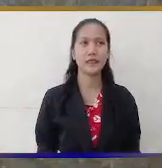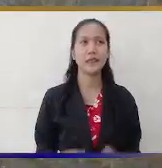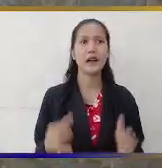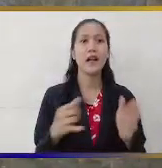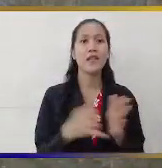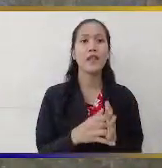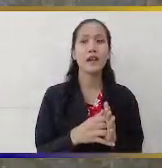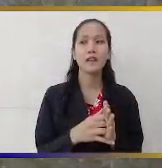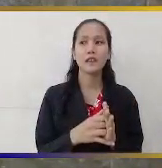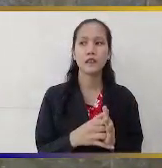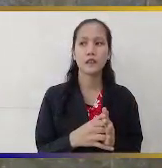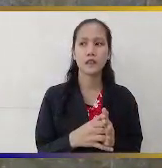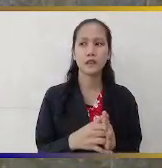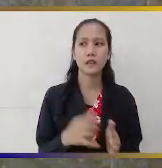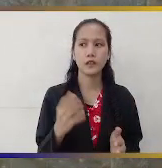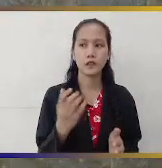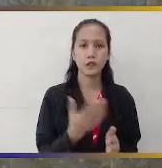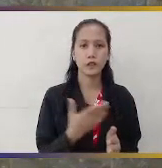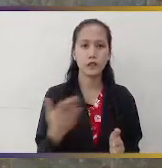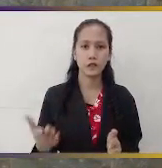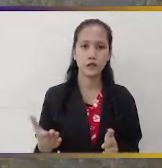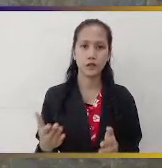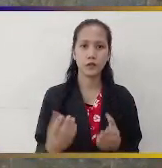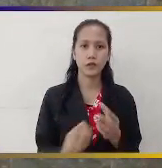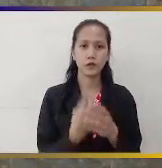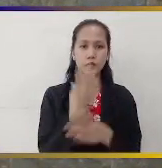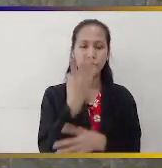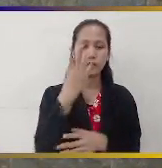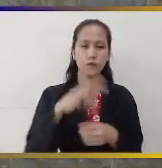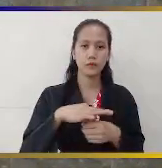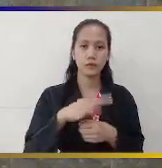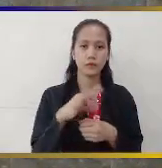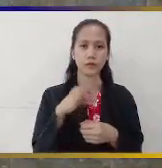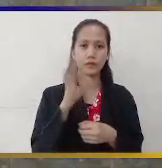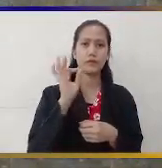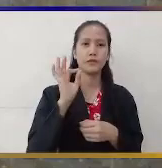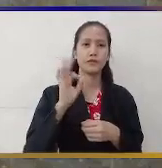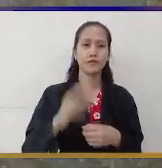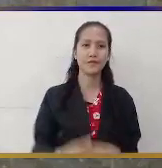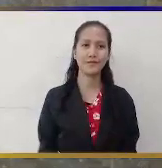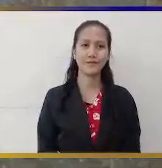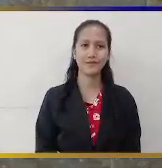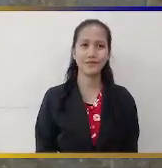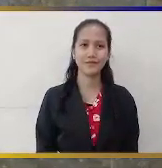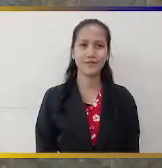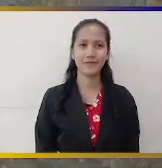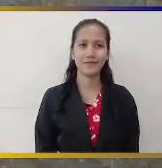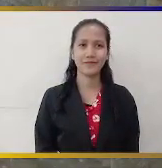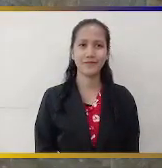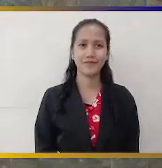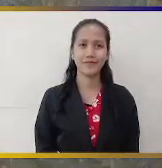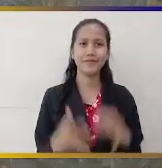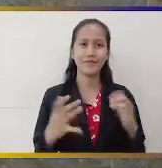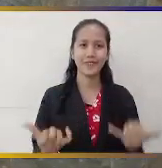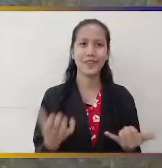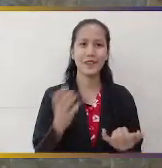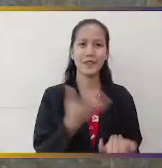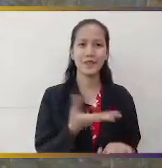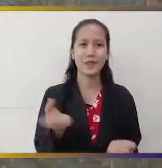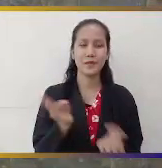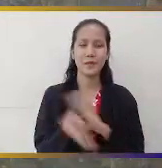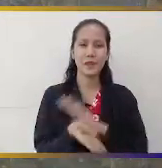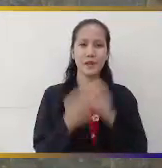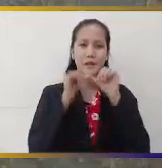You're not going to be a sparingly Christian anymore. Now you're going to become a bountiful Baptist. Amen. Say that.